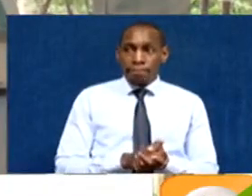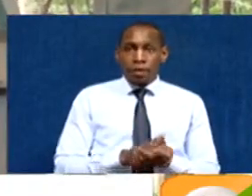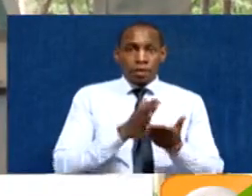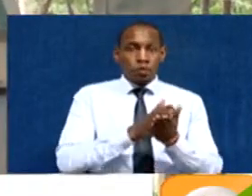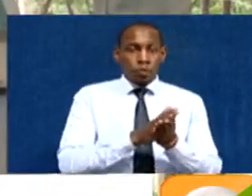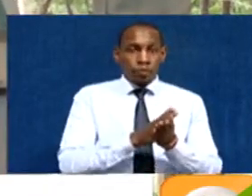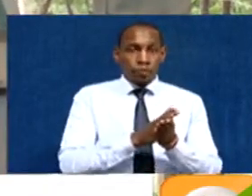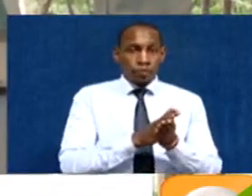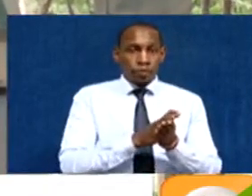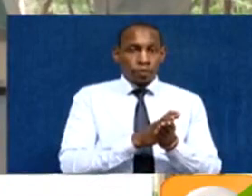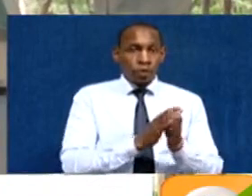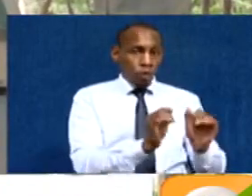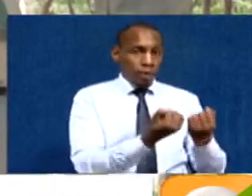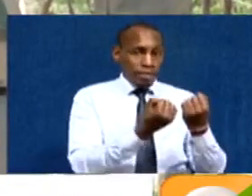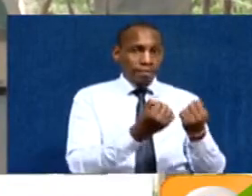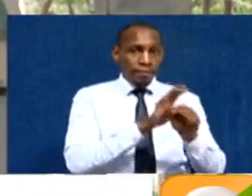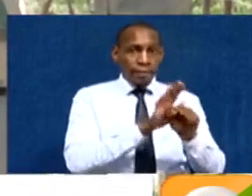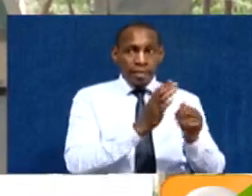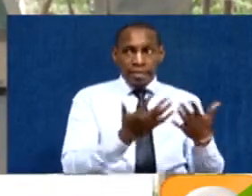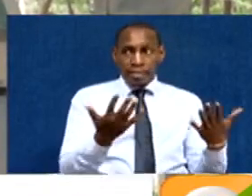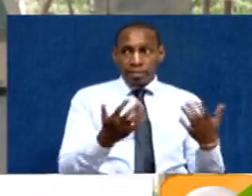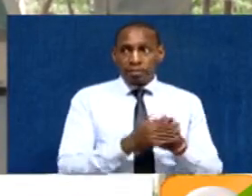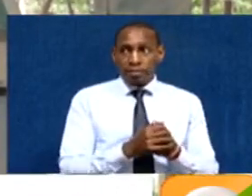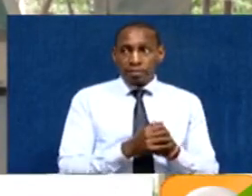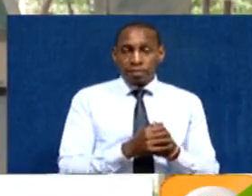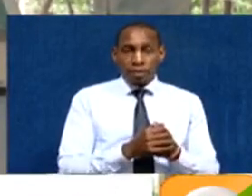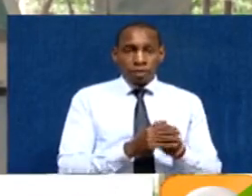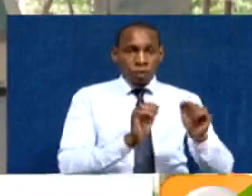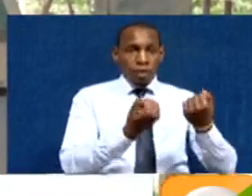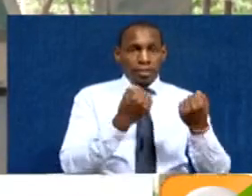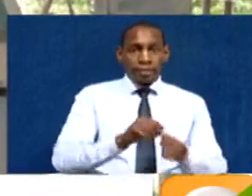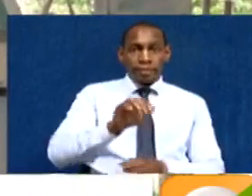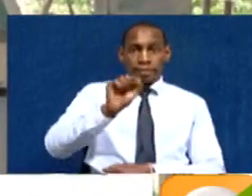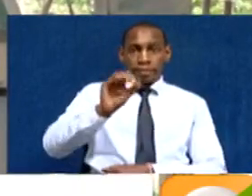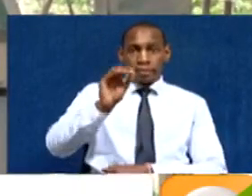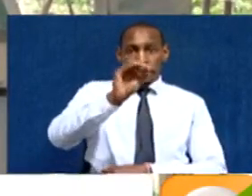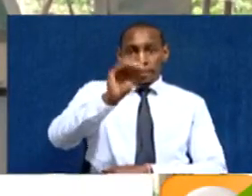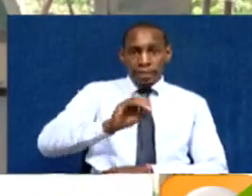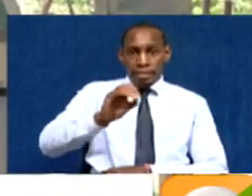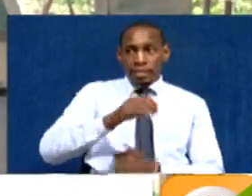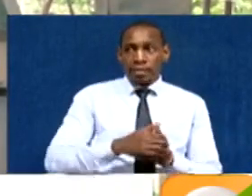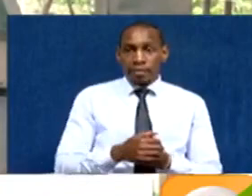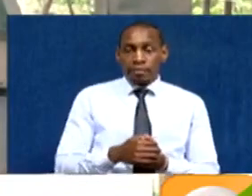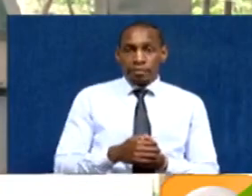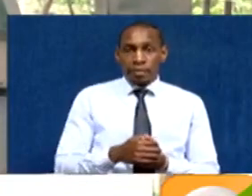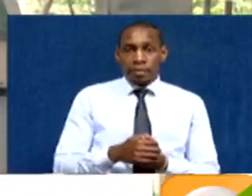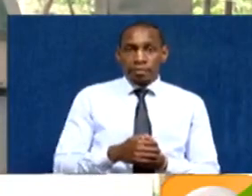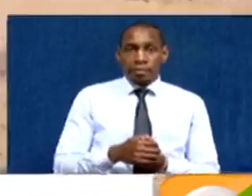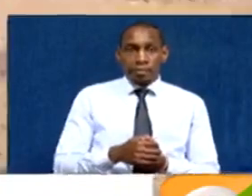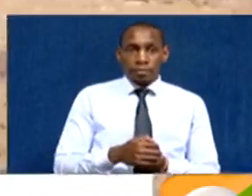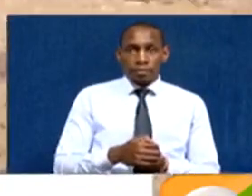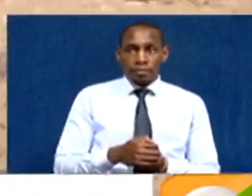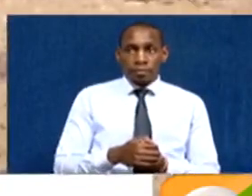you are saving a lot. You are almost save 50% of what you could have spent when you buy the